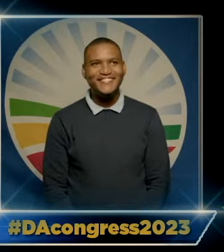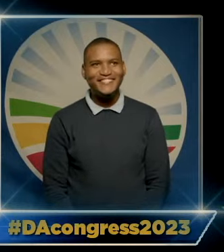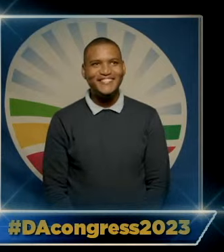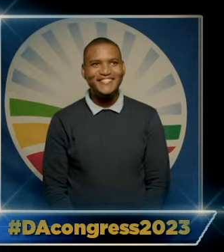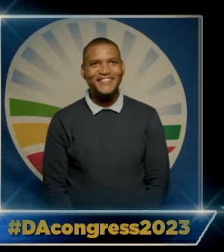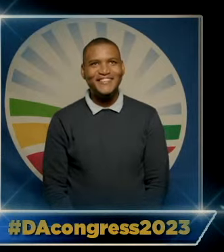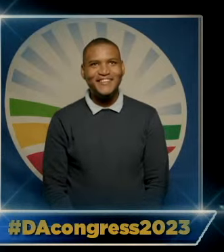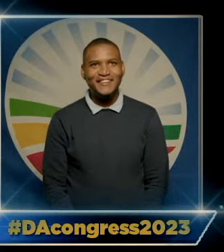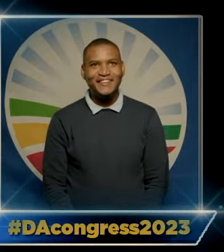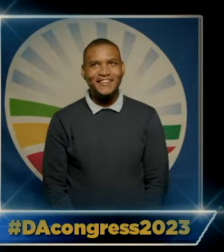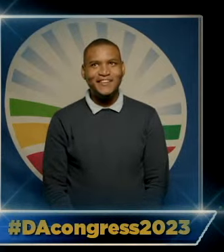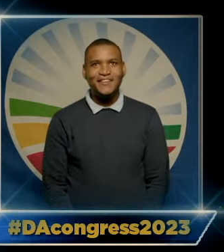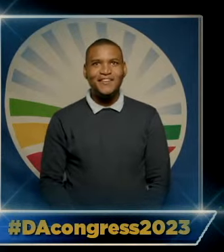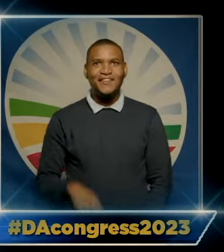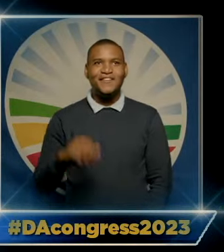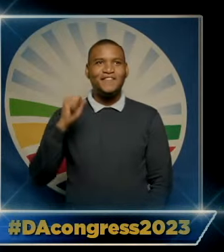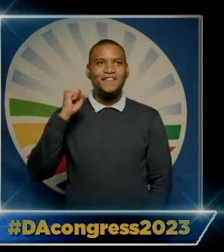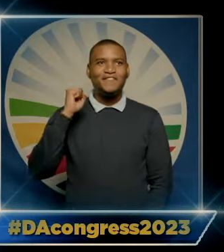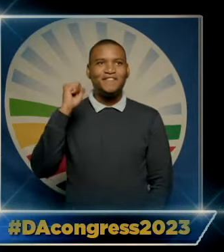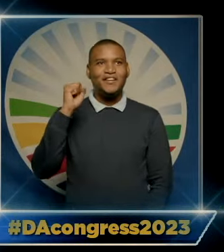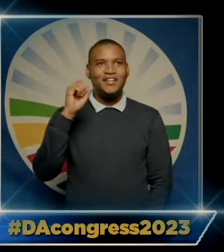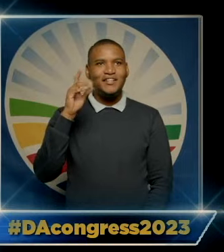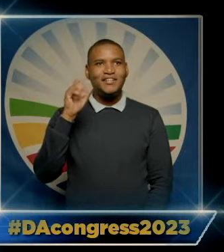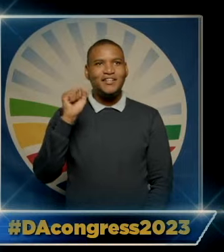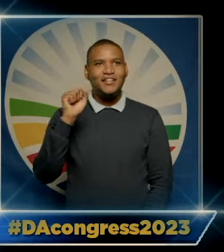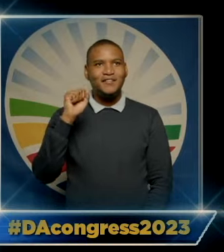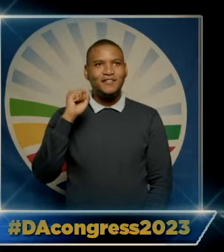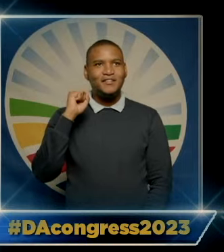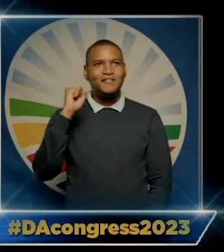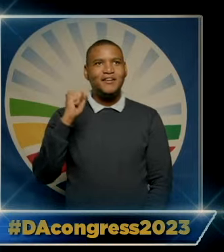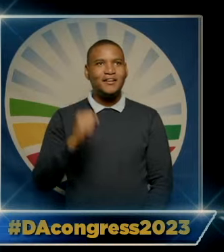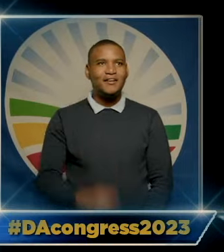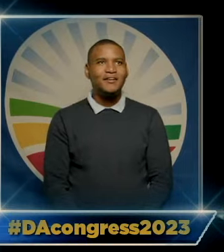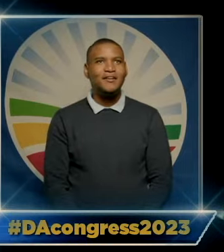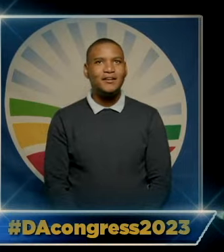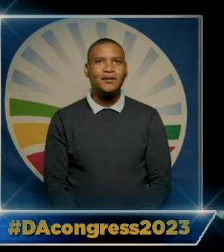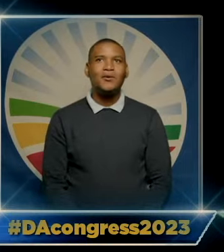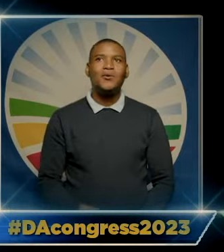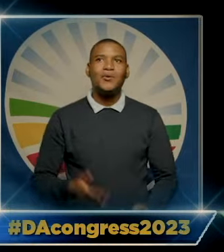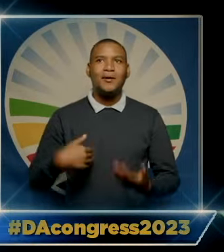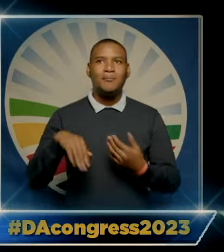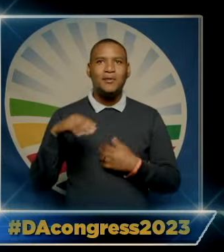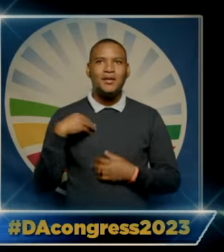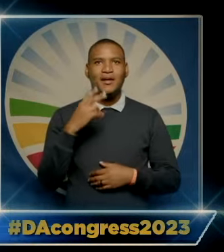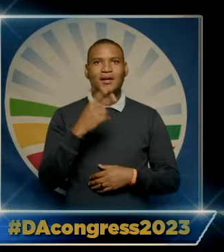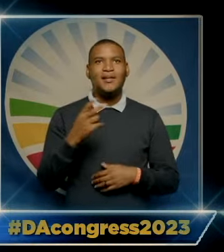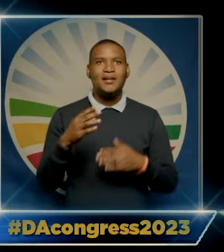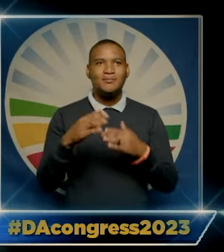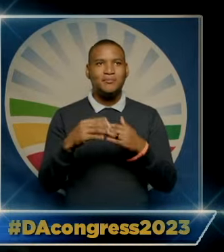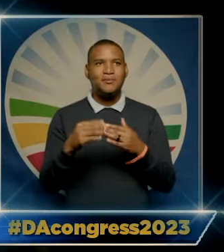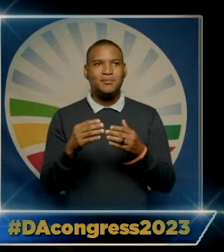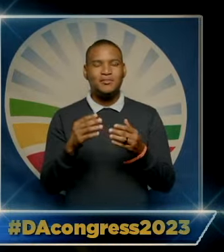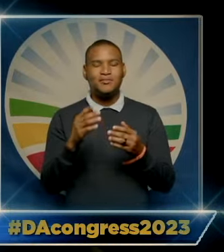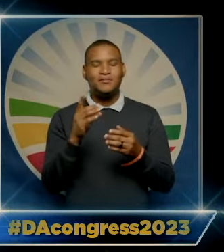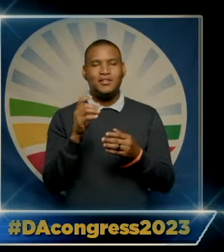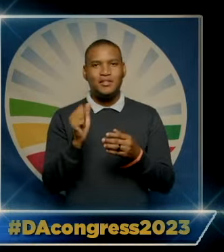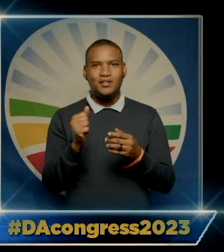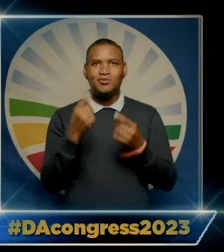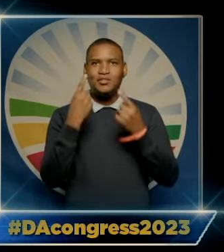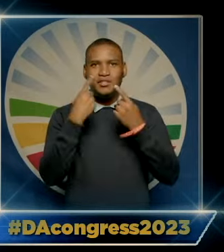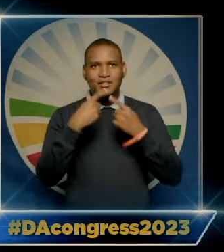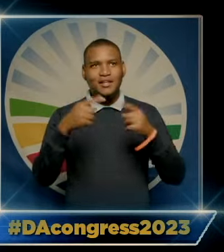Viva! Viva! Viva! We are back again, Democrats, to officially declare the Congress